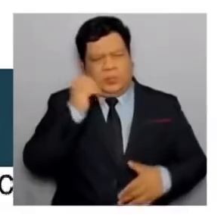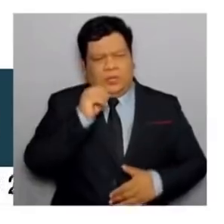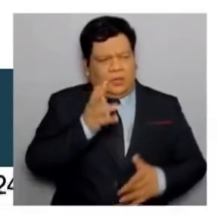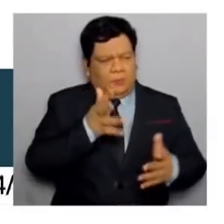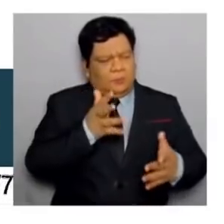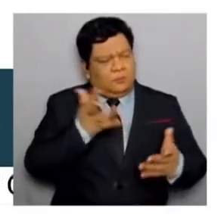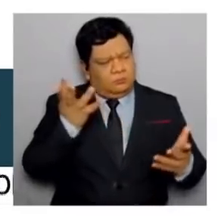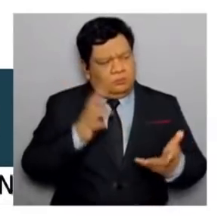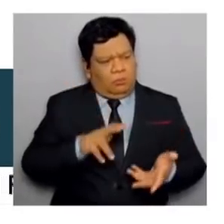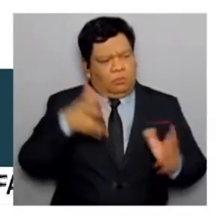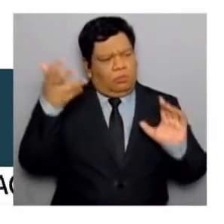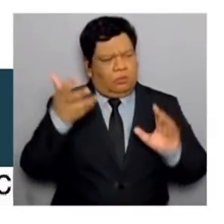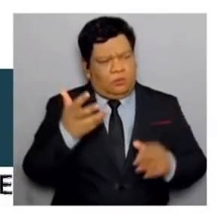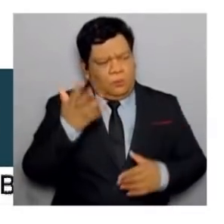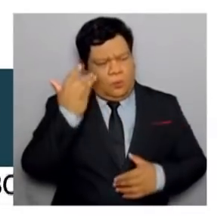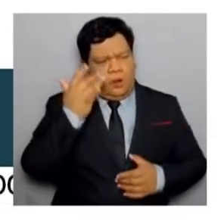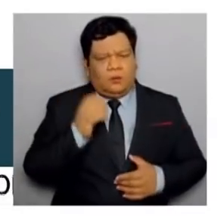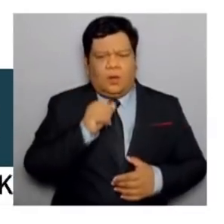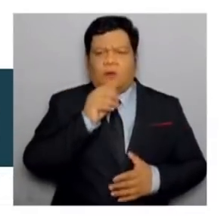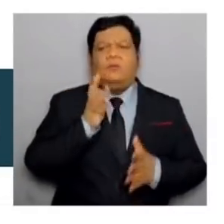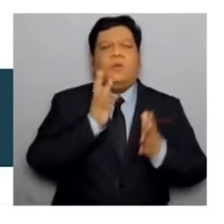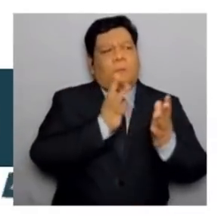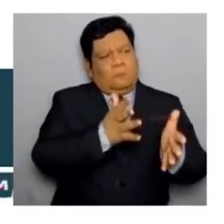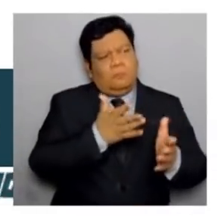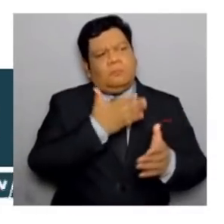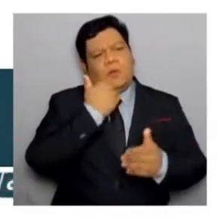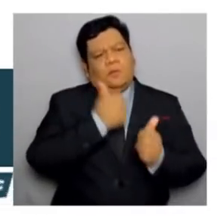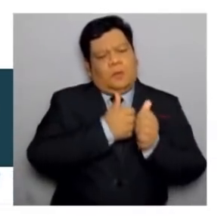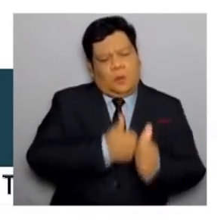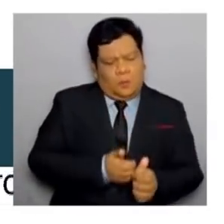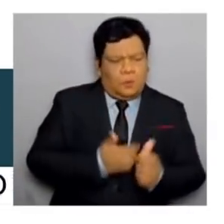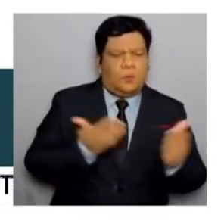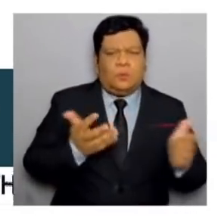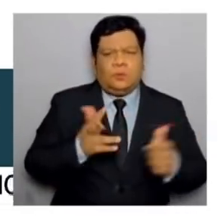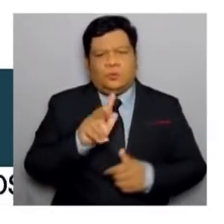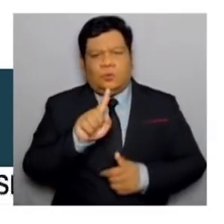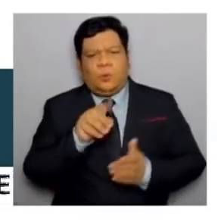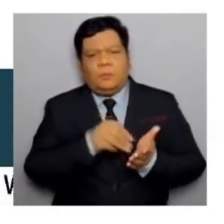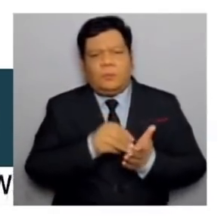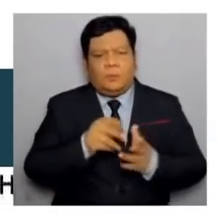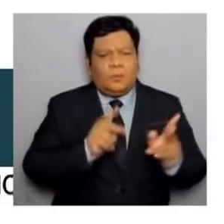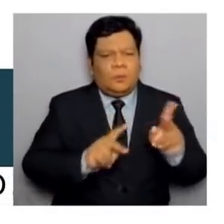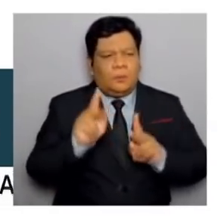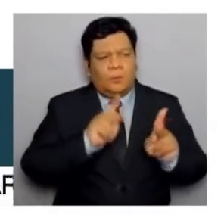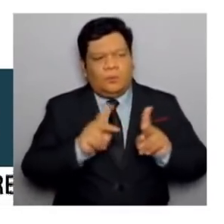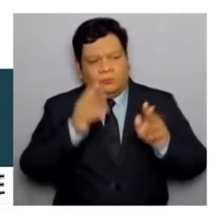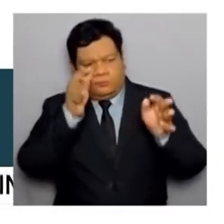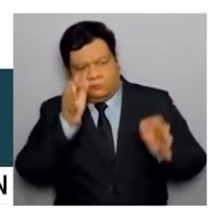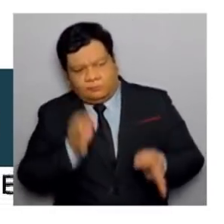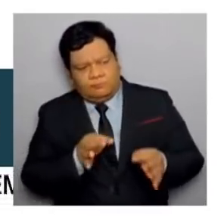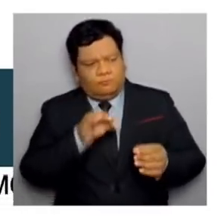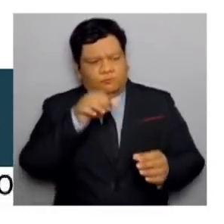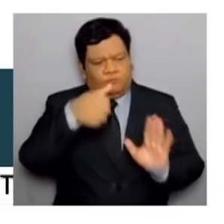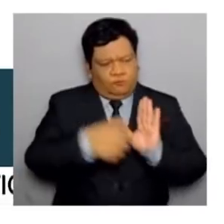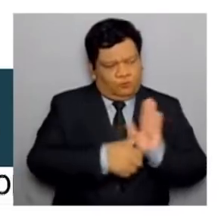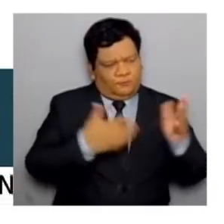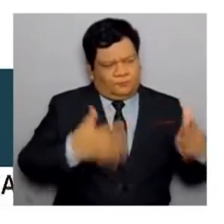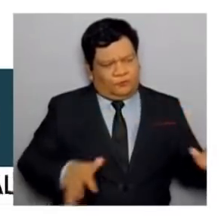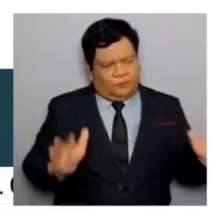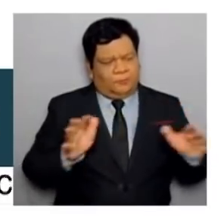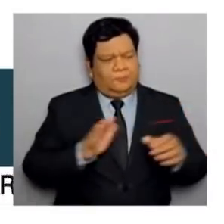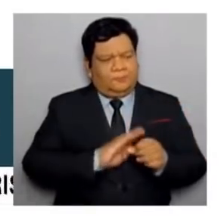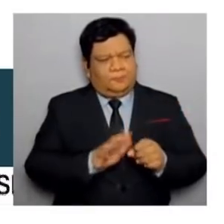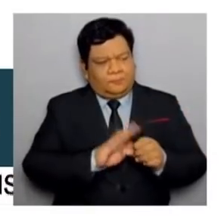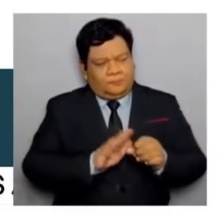magkakagulo pa. Bakit hindi na lang hayaan, sundin na lang yung 31 million vote mandate ni former